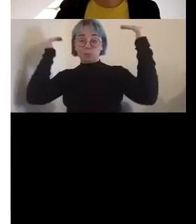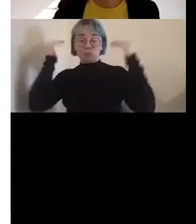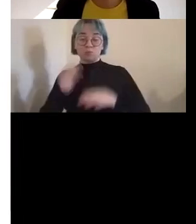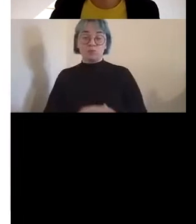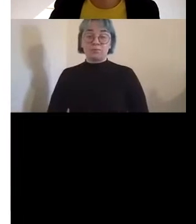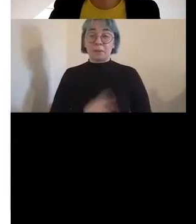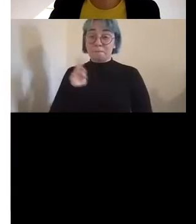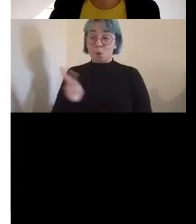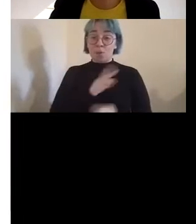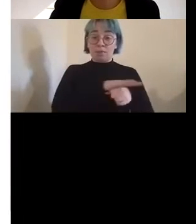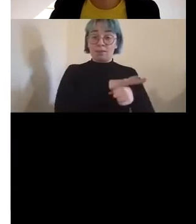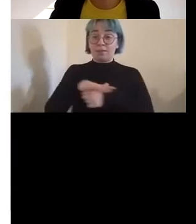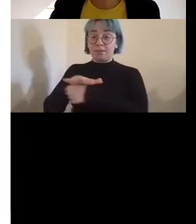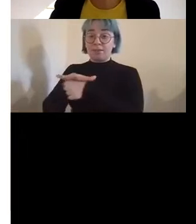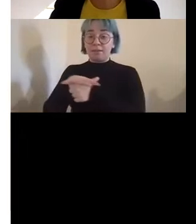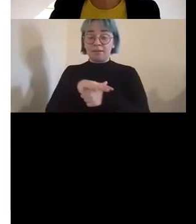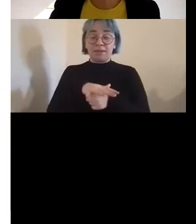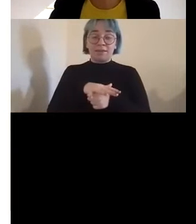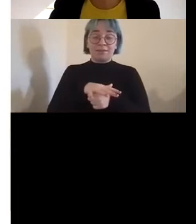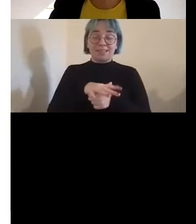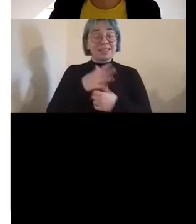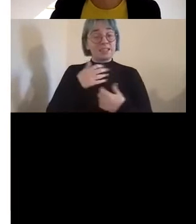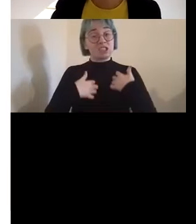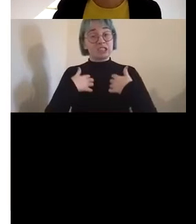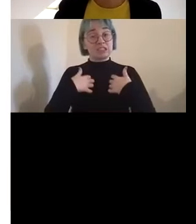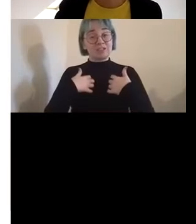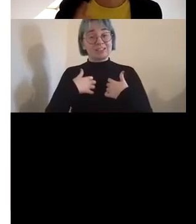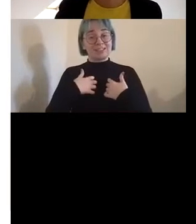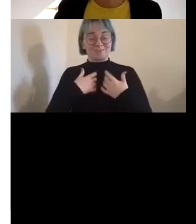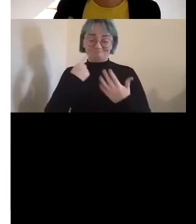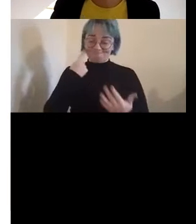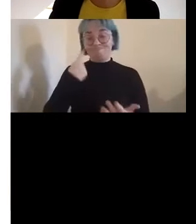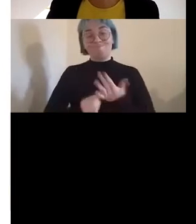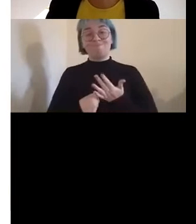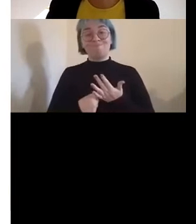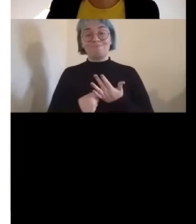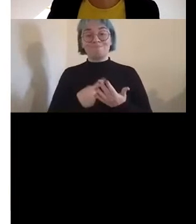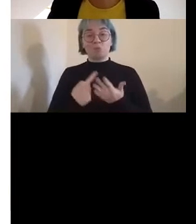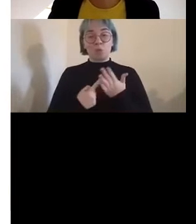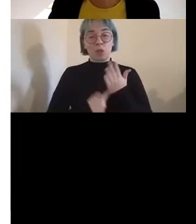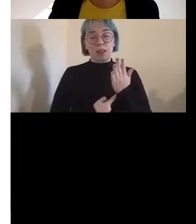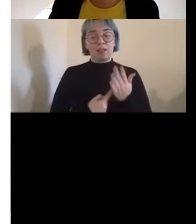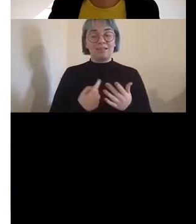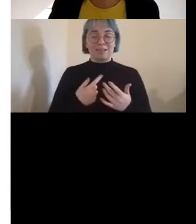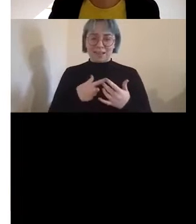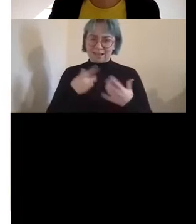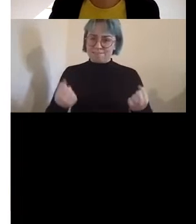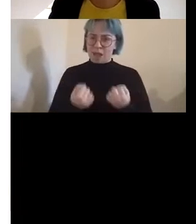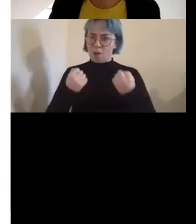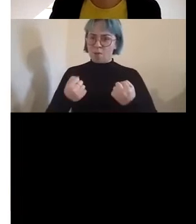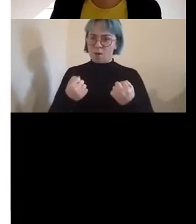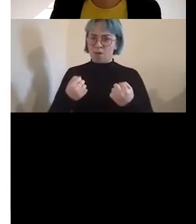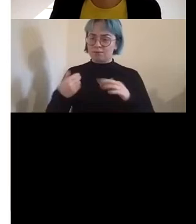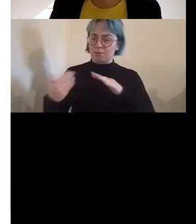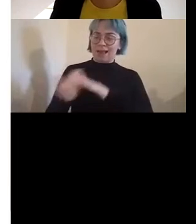in both cases, it's an interesting ruling which really gives like power to access